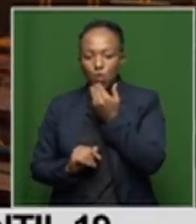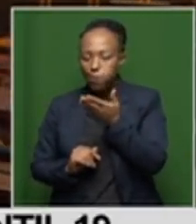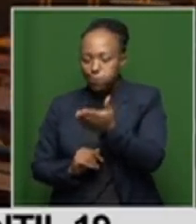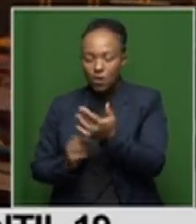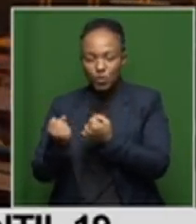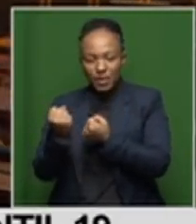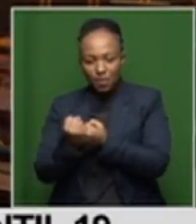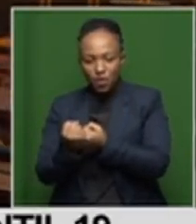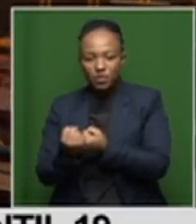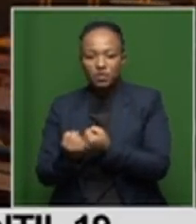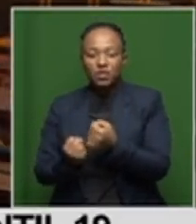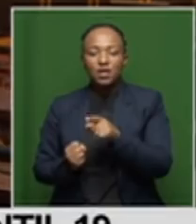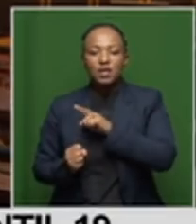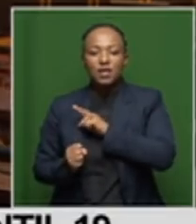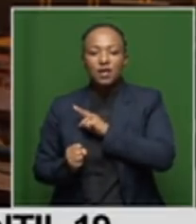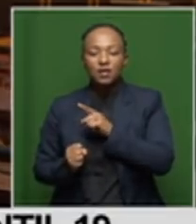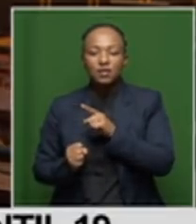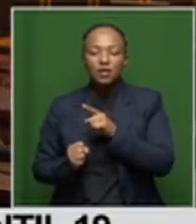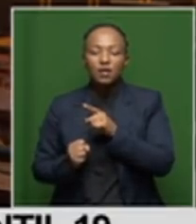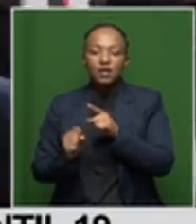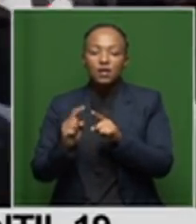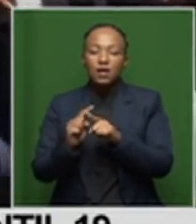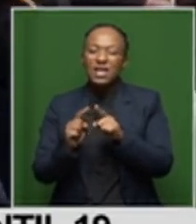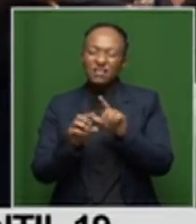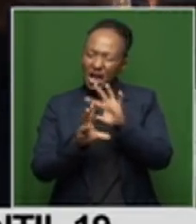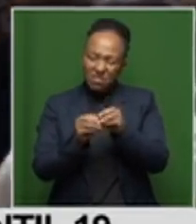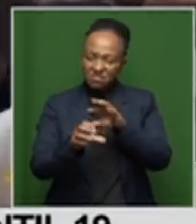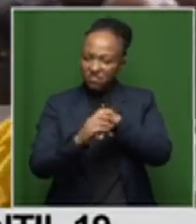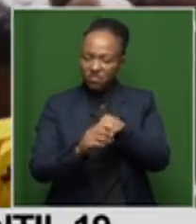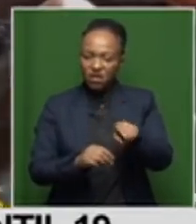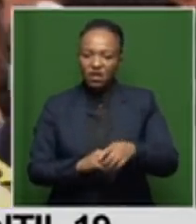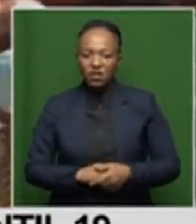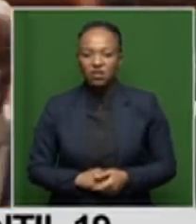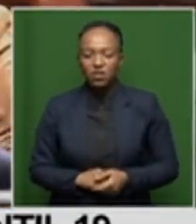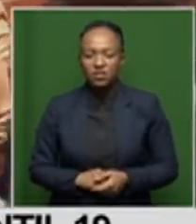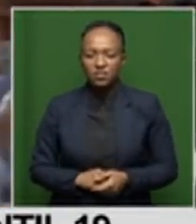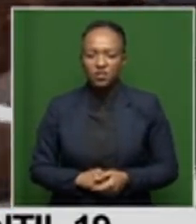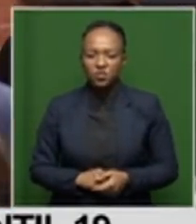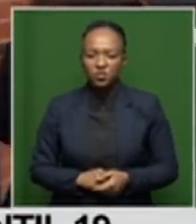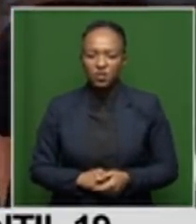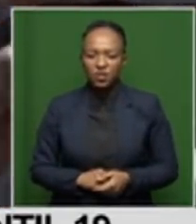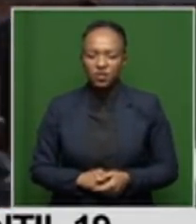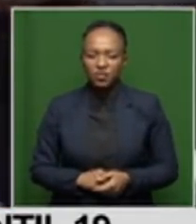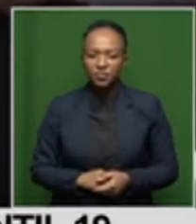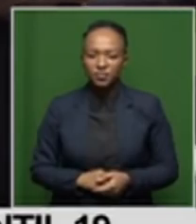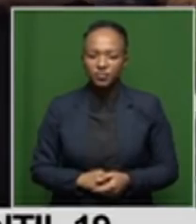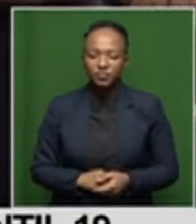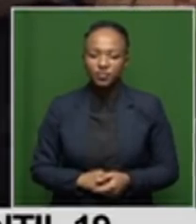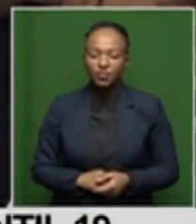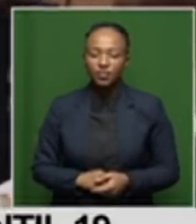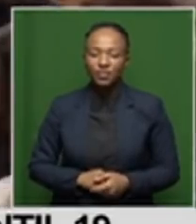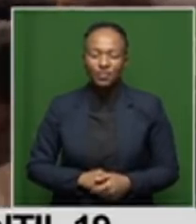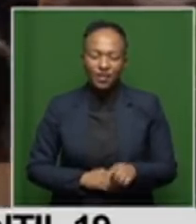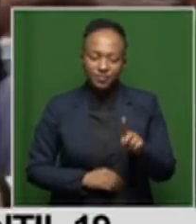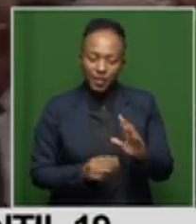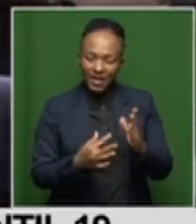support him and the general dynamics around that. You see, what's interesting about this case, Nombo, is that